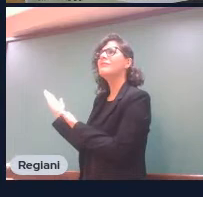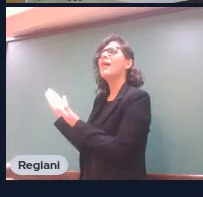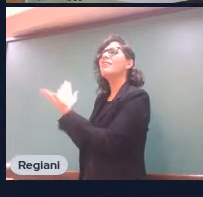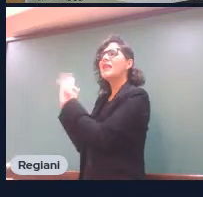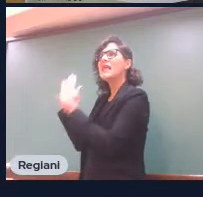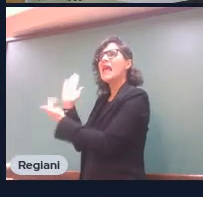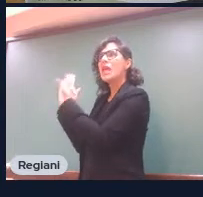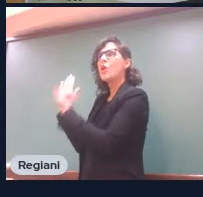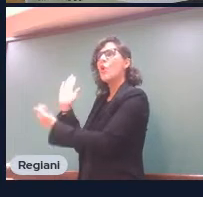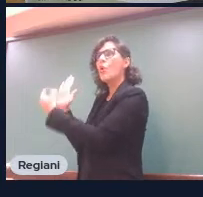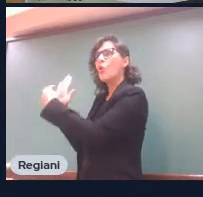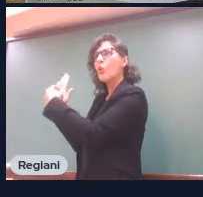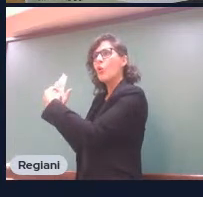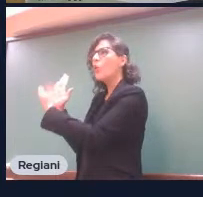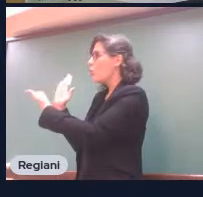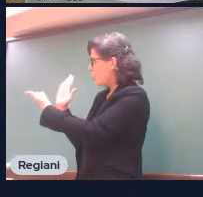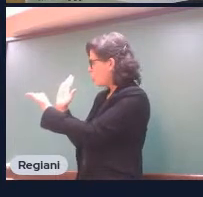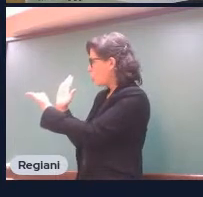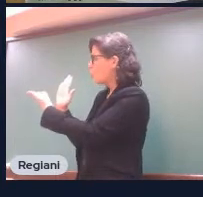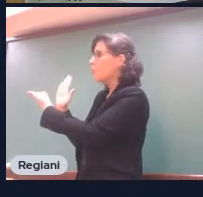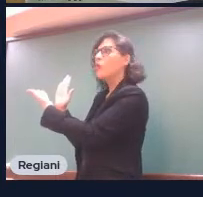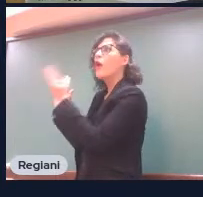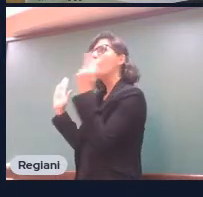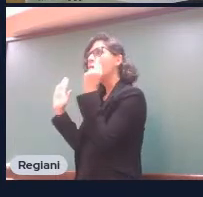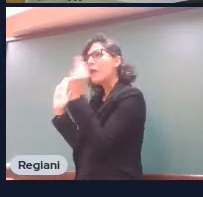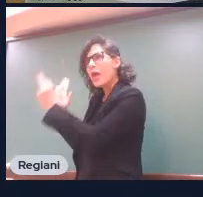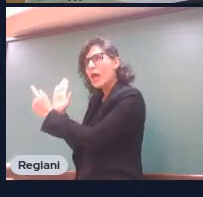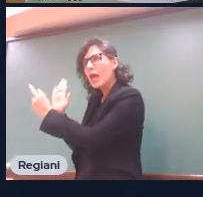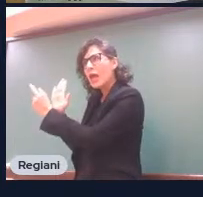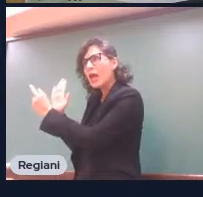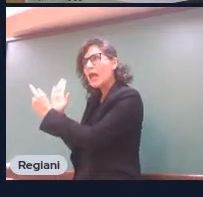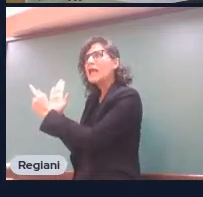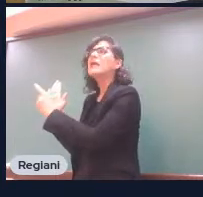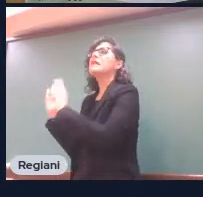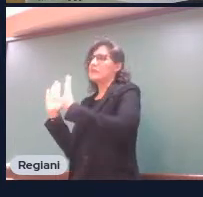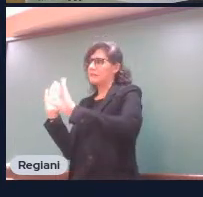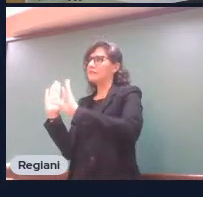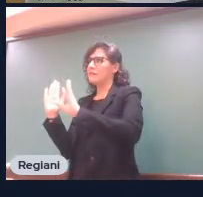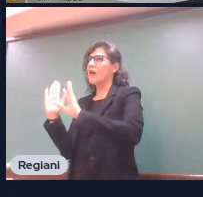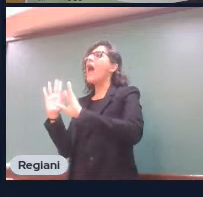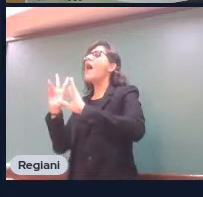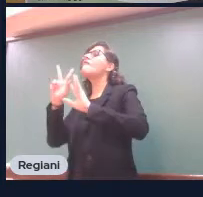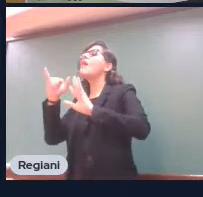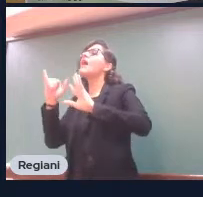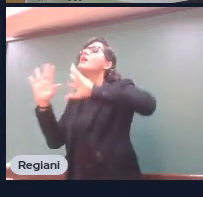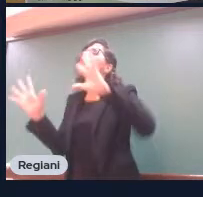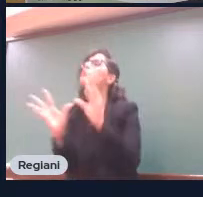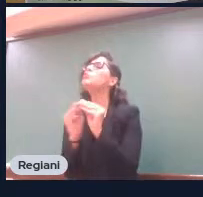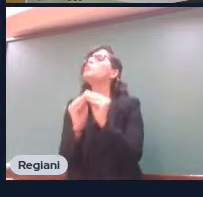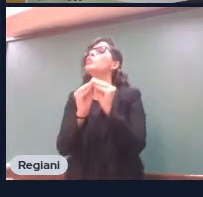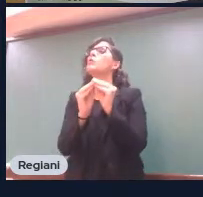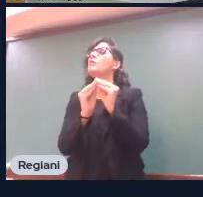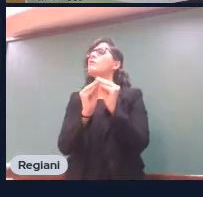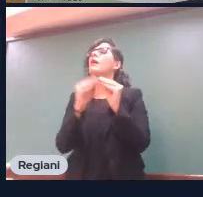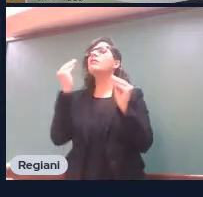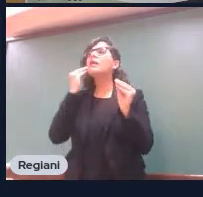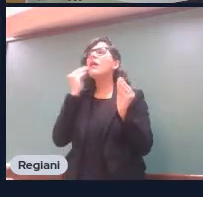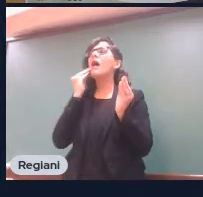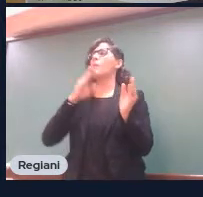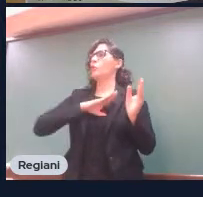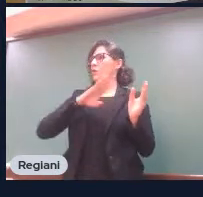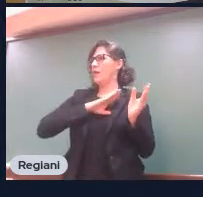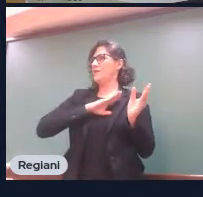that when you see that, things will be translated, summarized to Portuguese. What can I do?